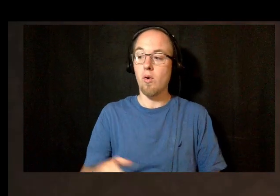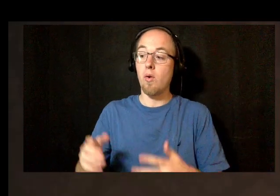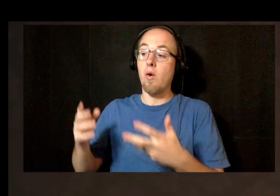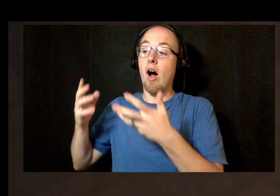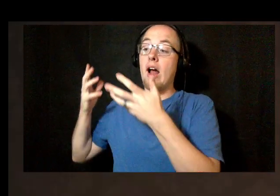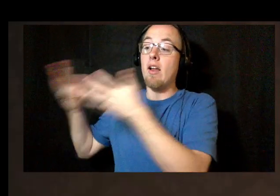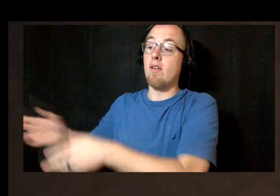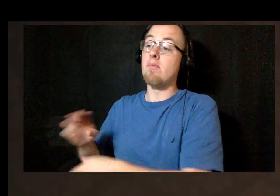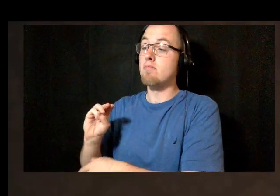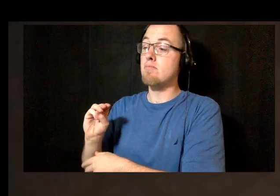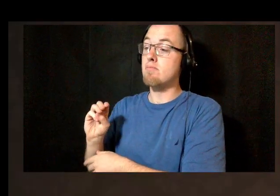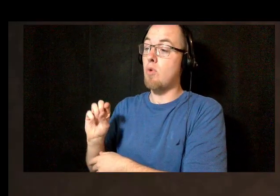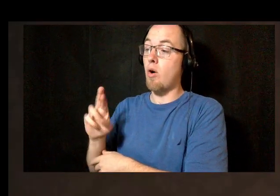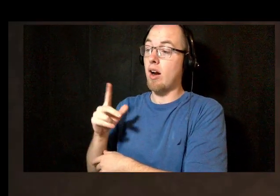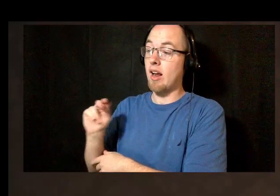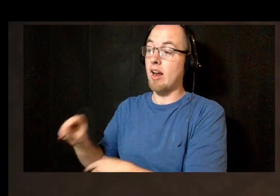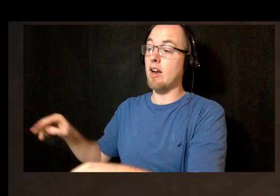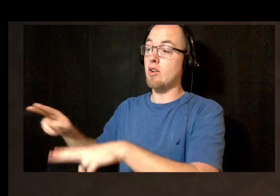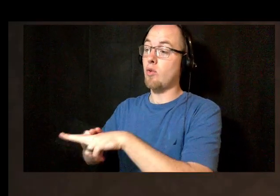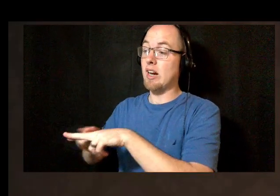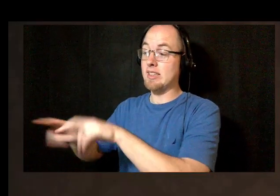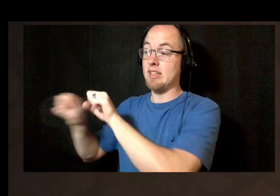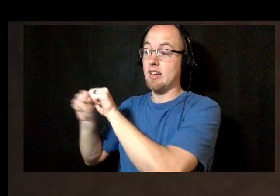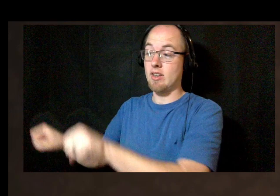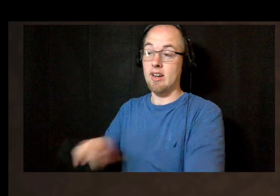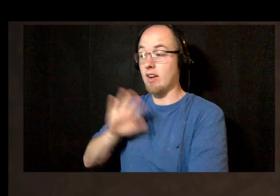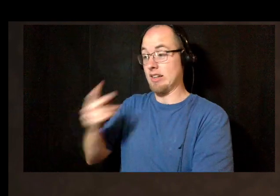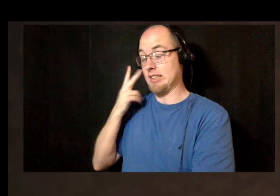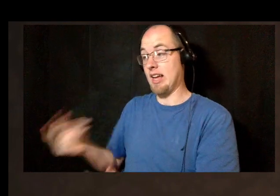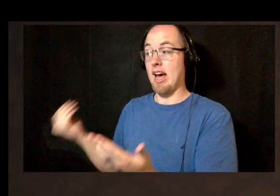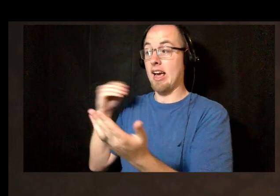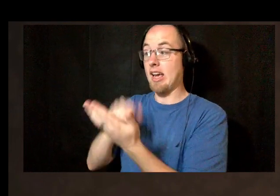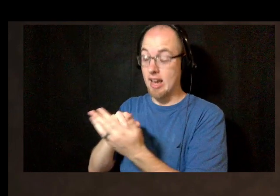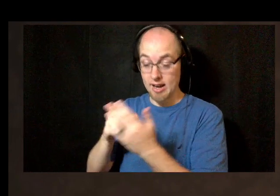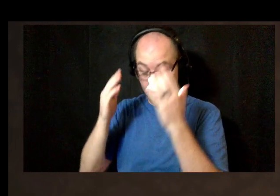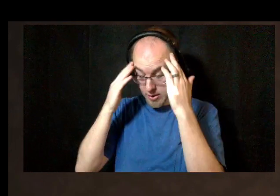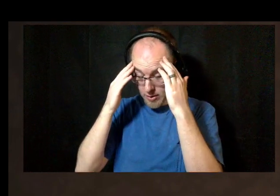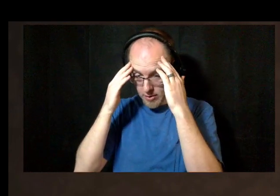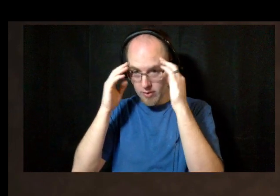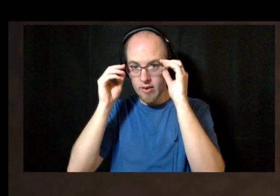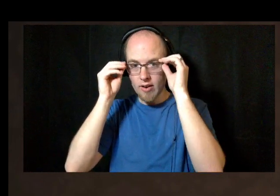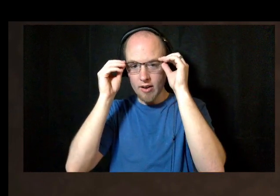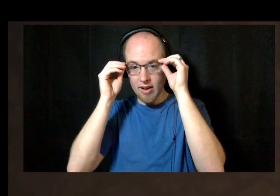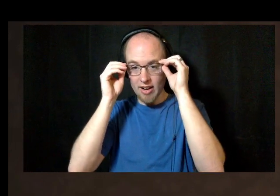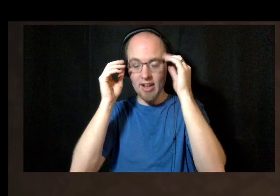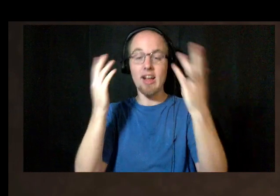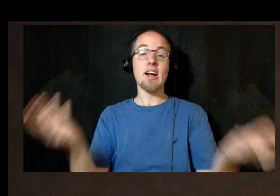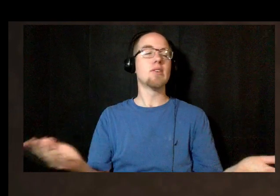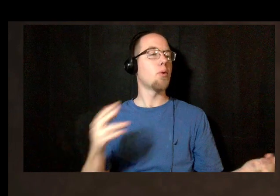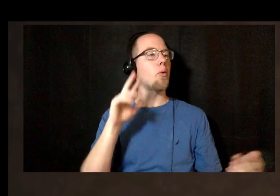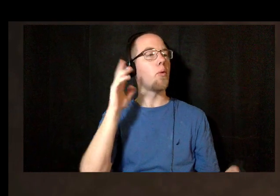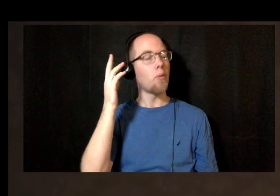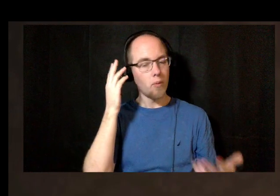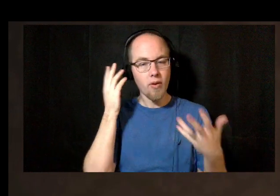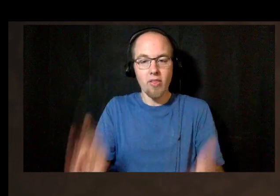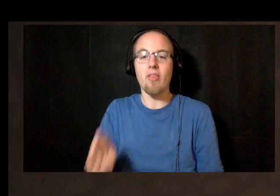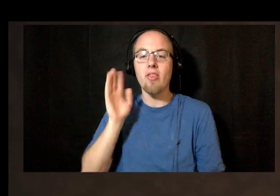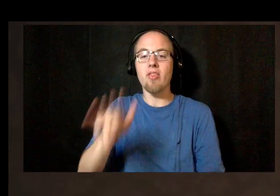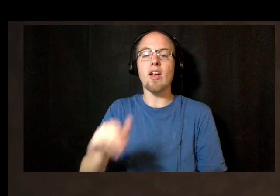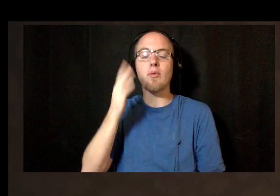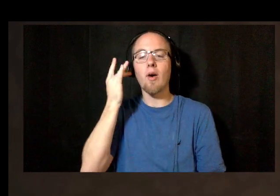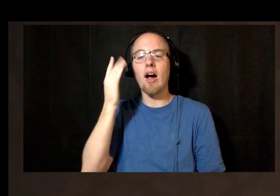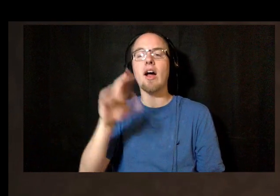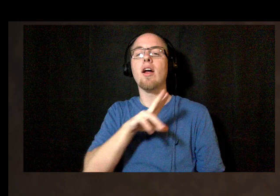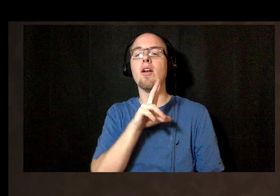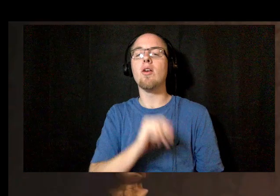train station. I have never seen him again. And that, my friends, is why I no longer shop on Gumtree.